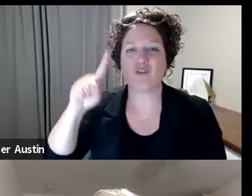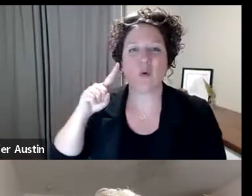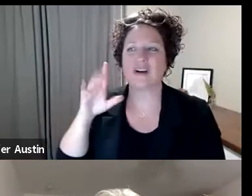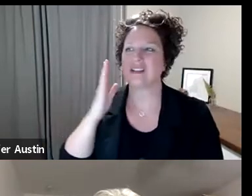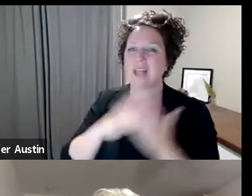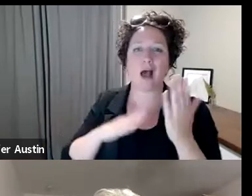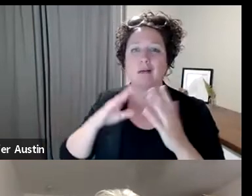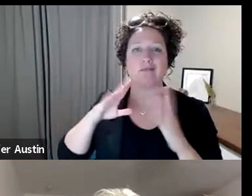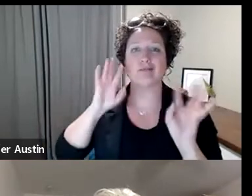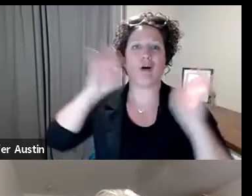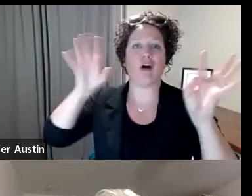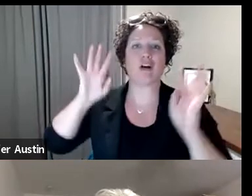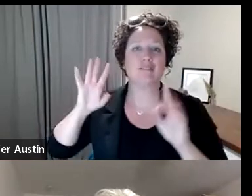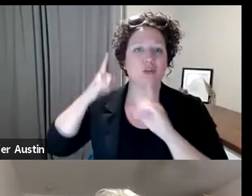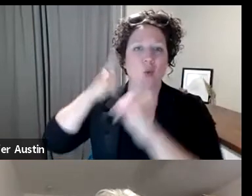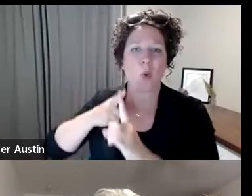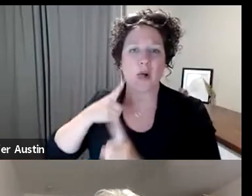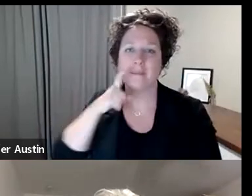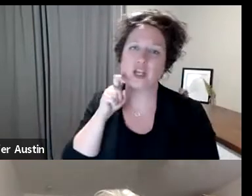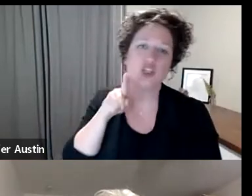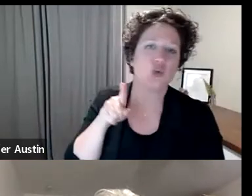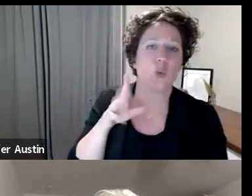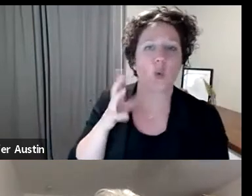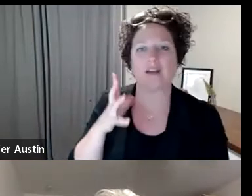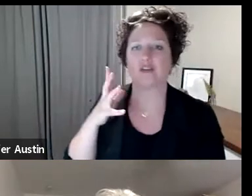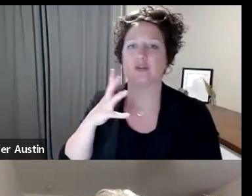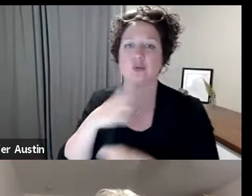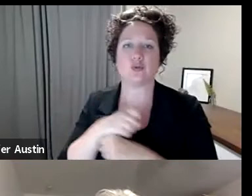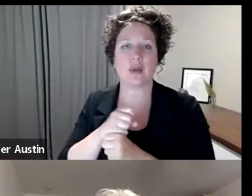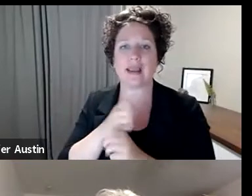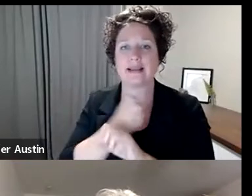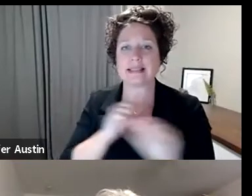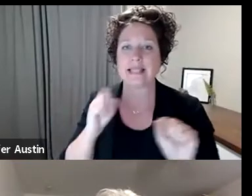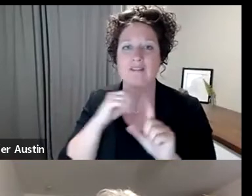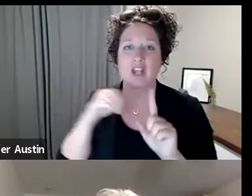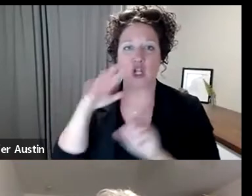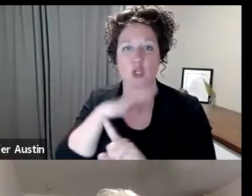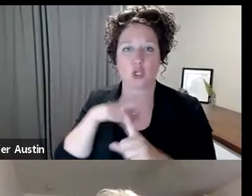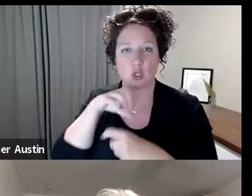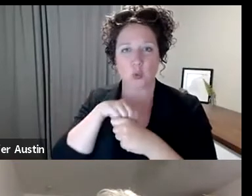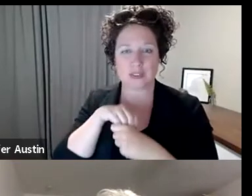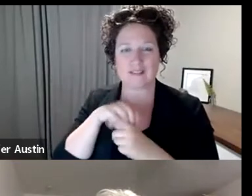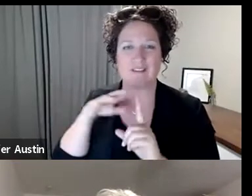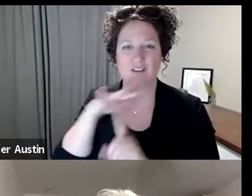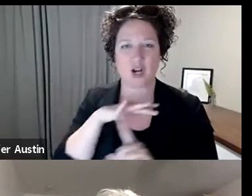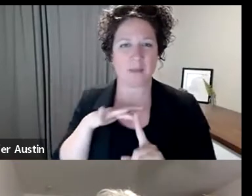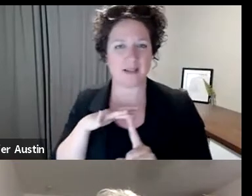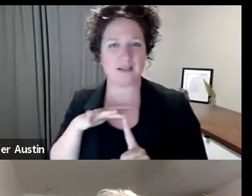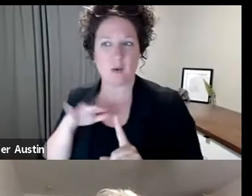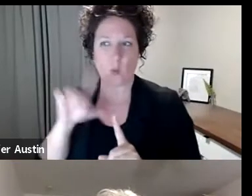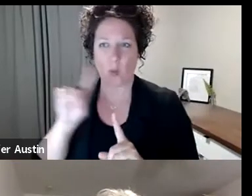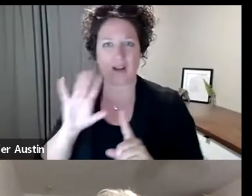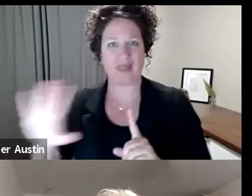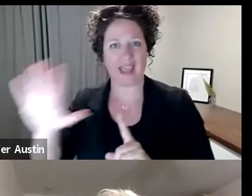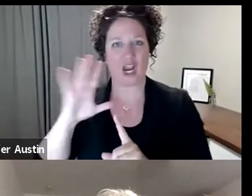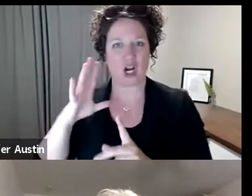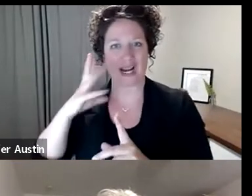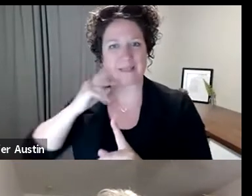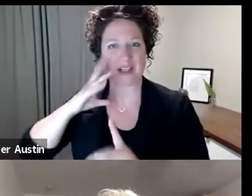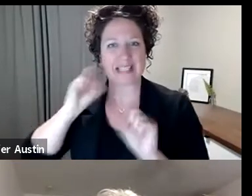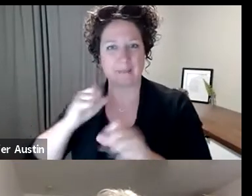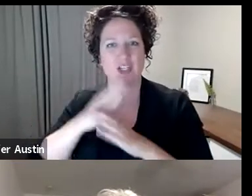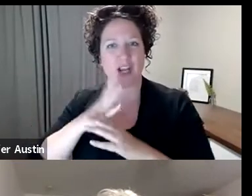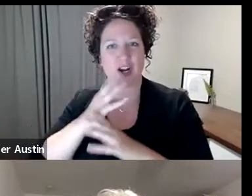goal, because you want to create a safe and inclusive environment where their expertise can be used, shared, and leveraged, and